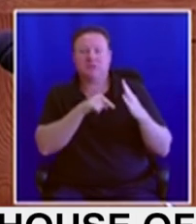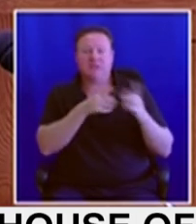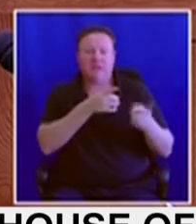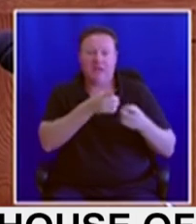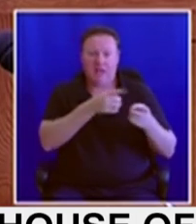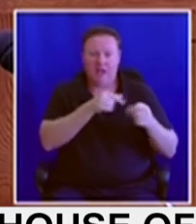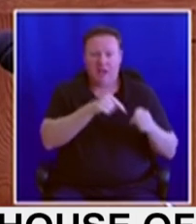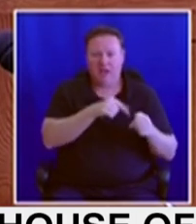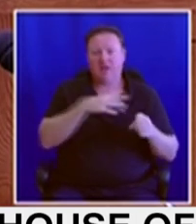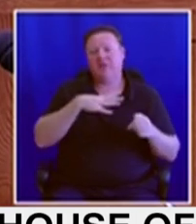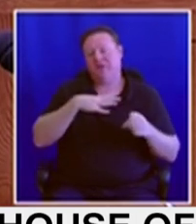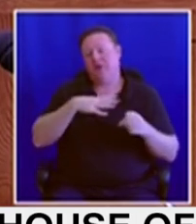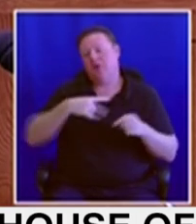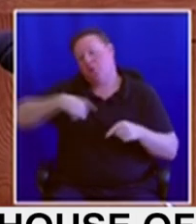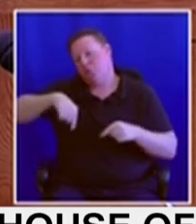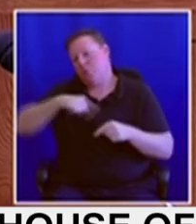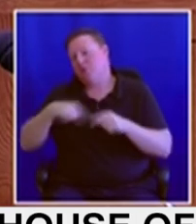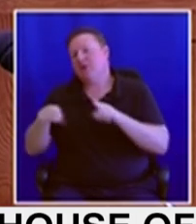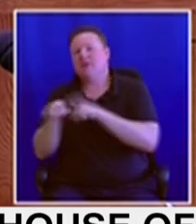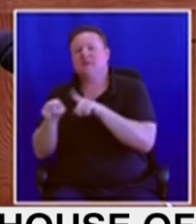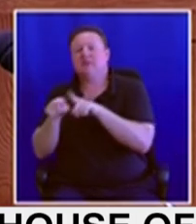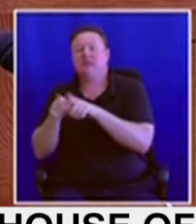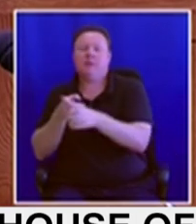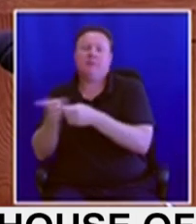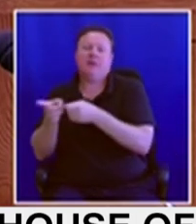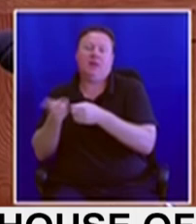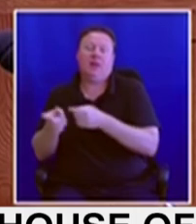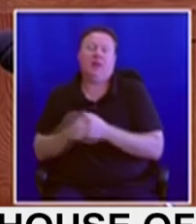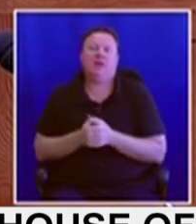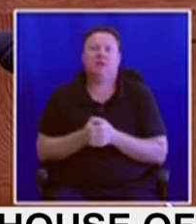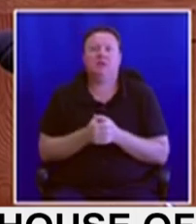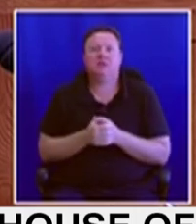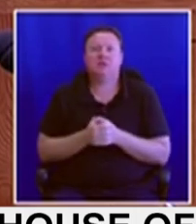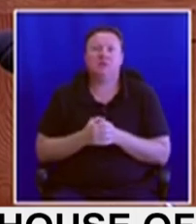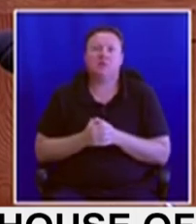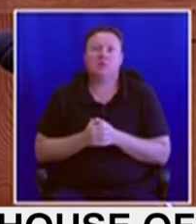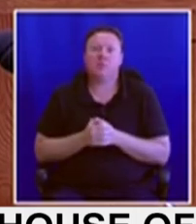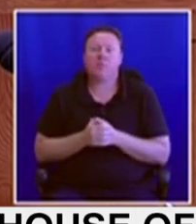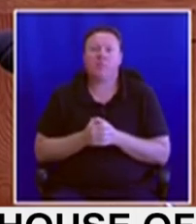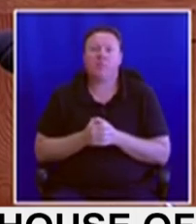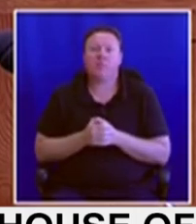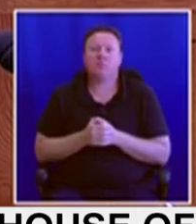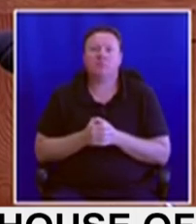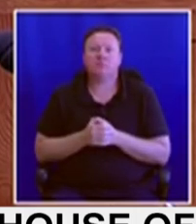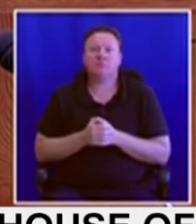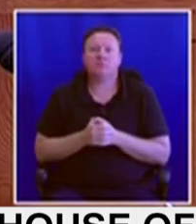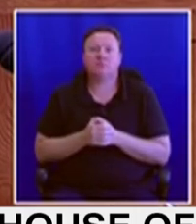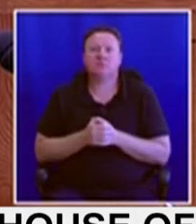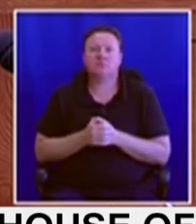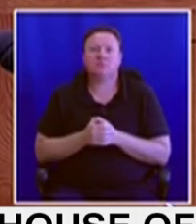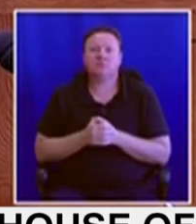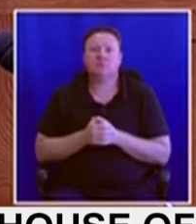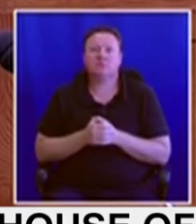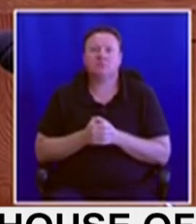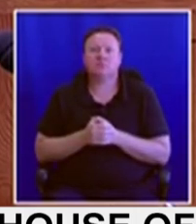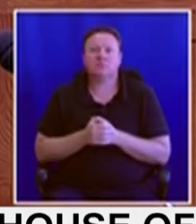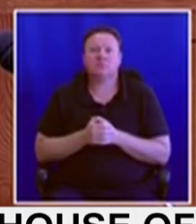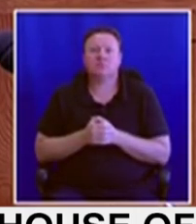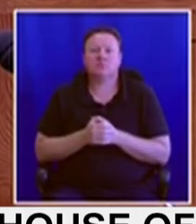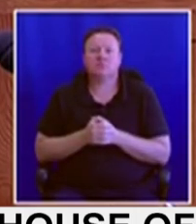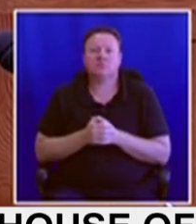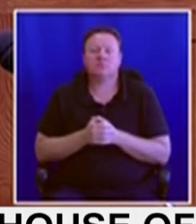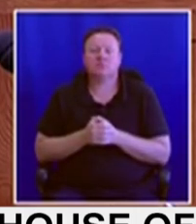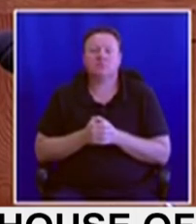also mirror that in the interministerial committee process. The scourge of